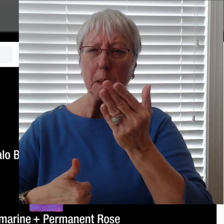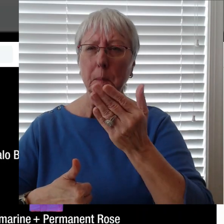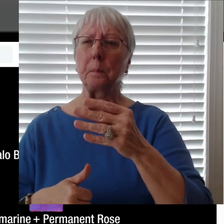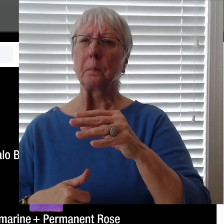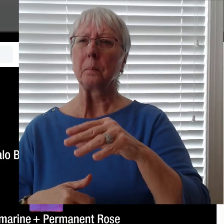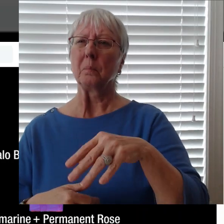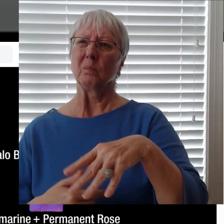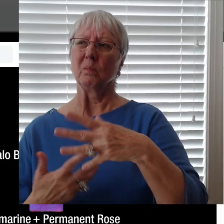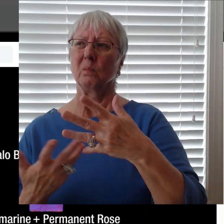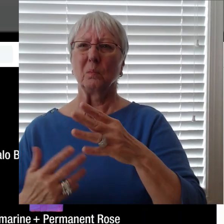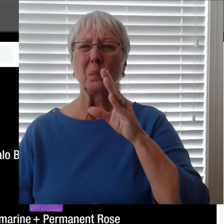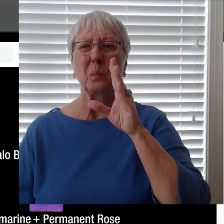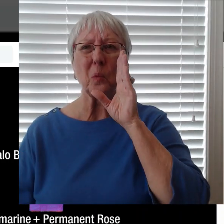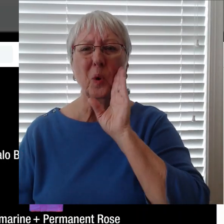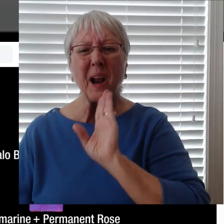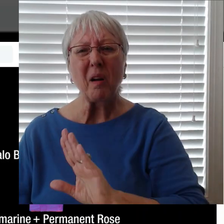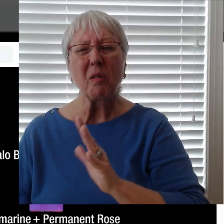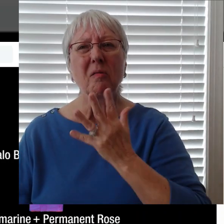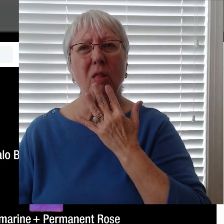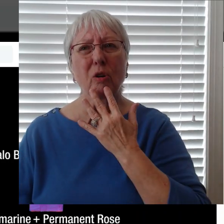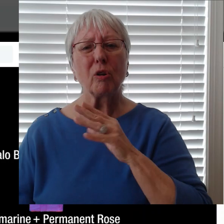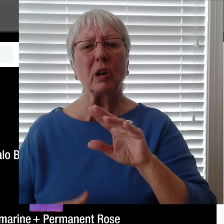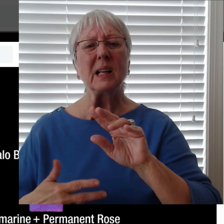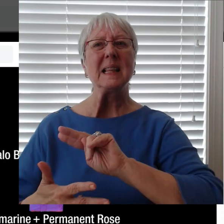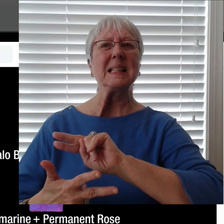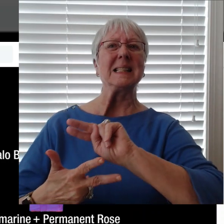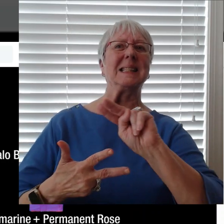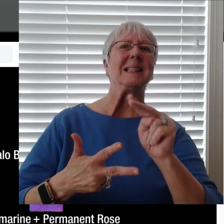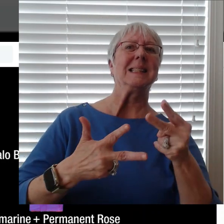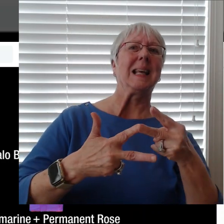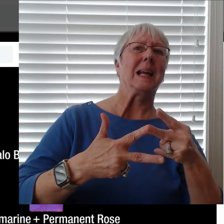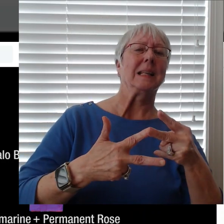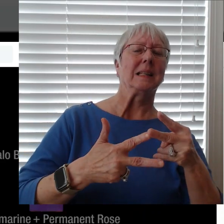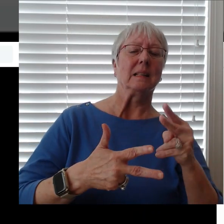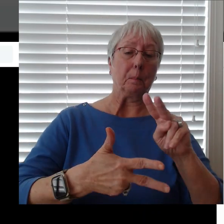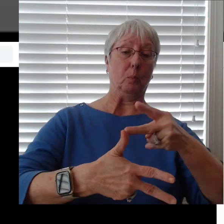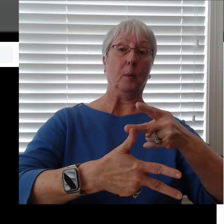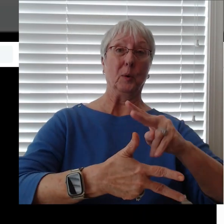primaries create a more vibrant purple.